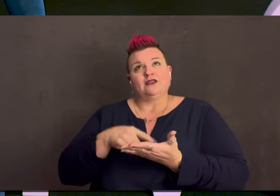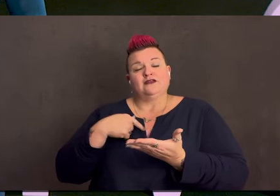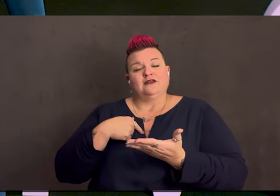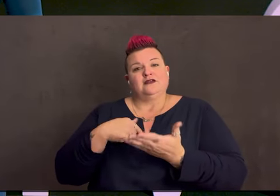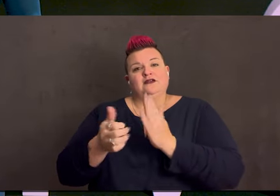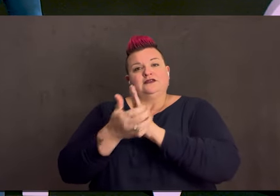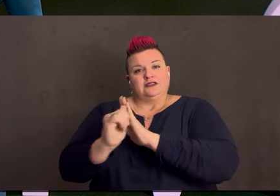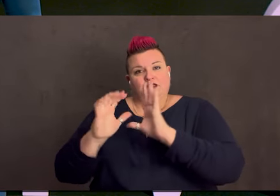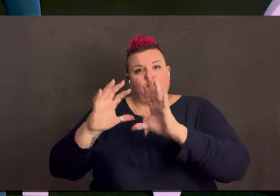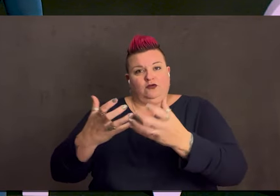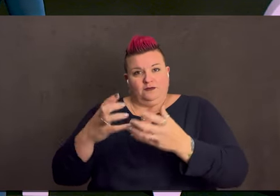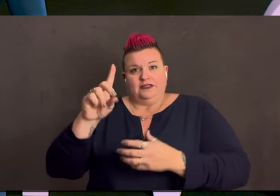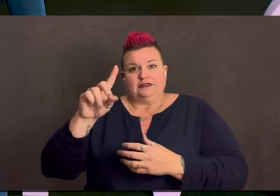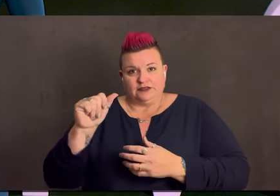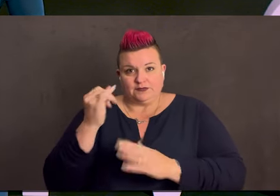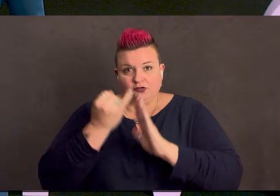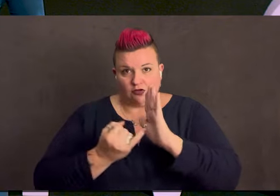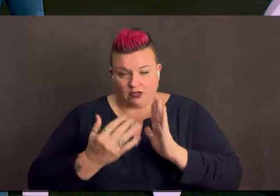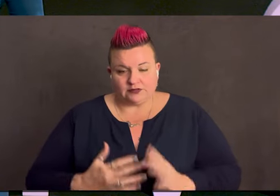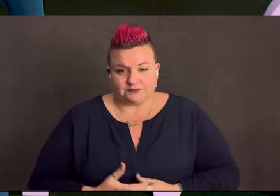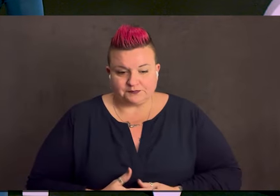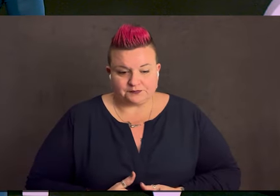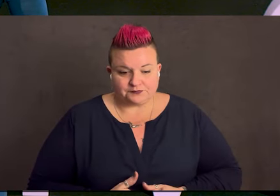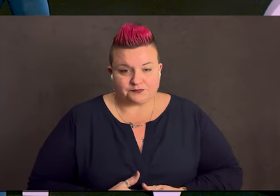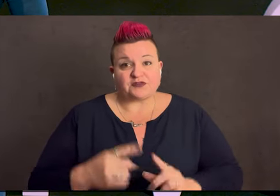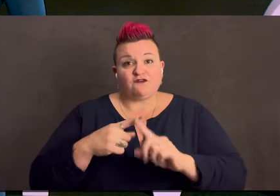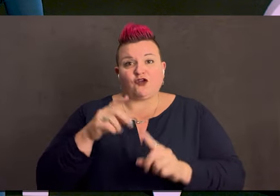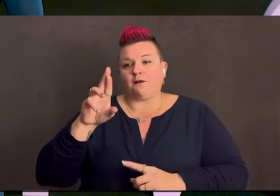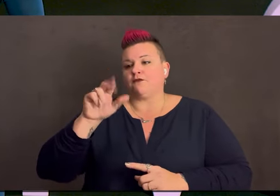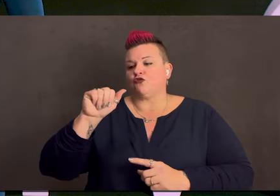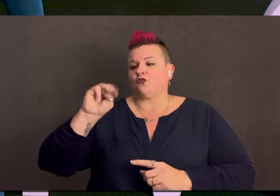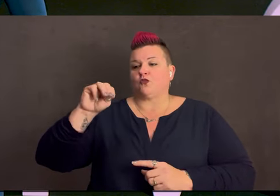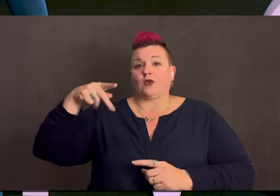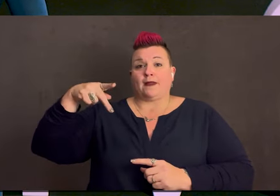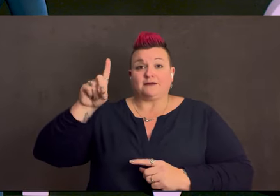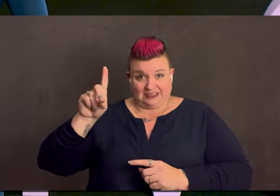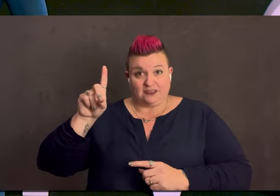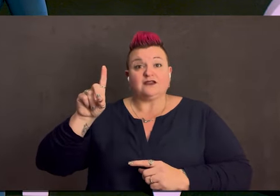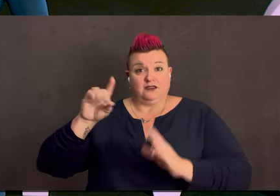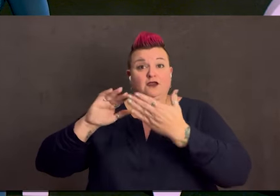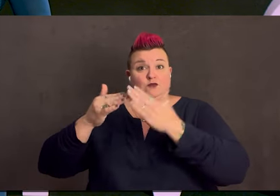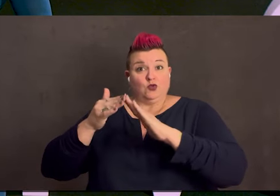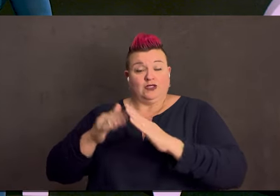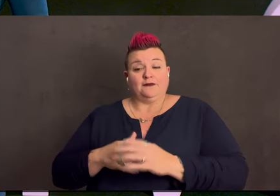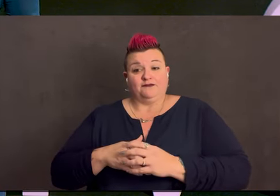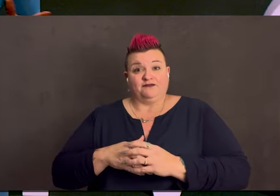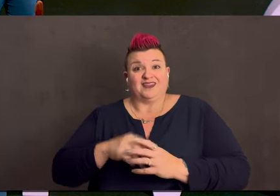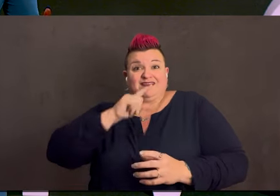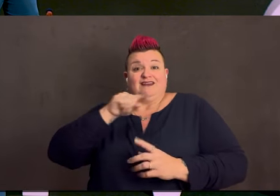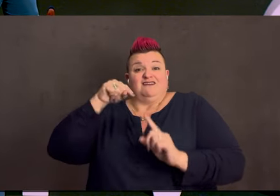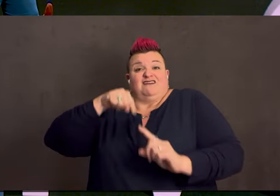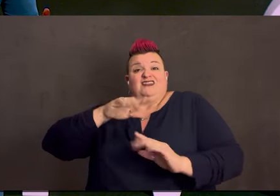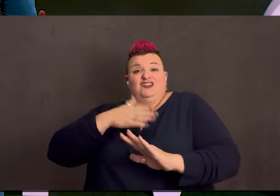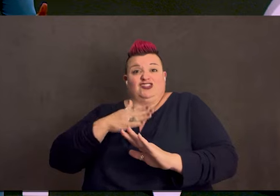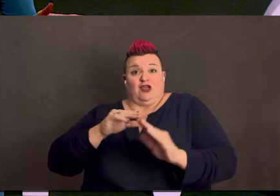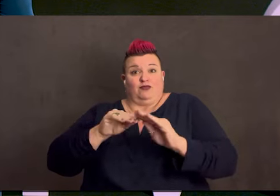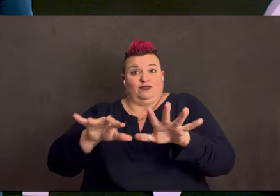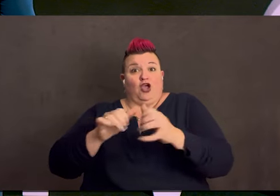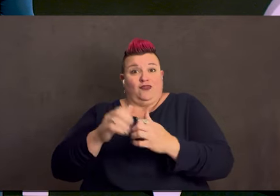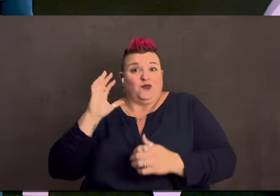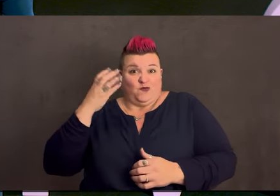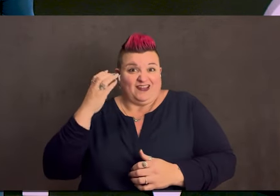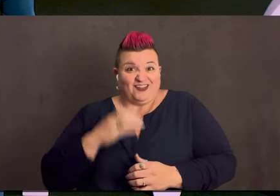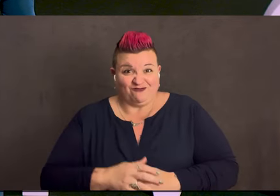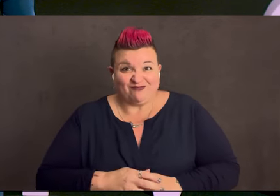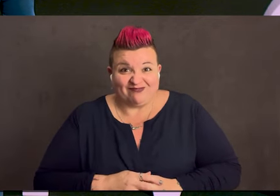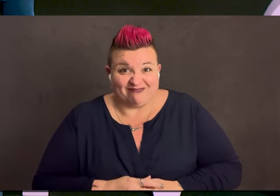with a very talented group of disabled artists from the Ramped community. And actually, this song charted on the